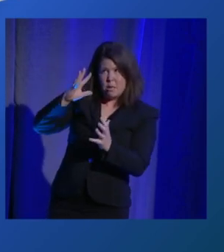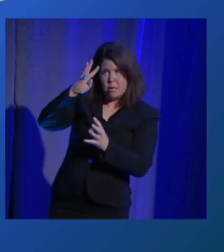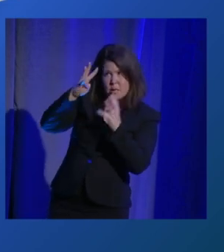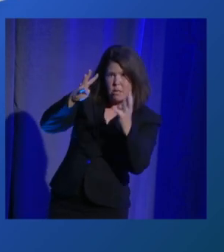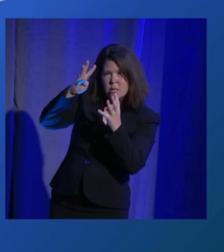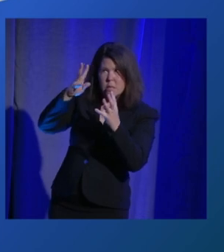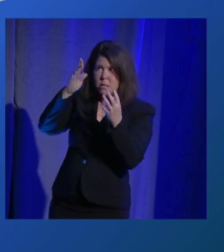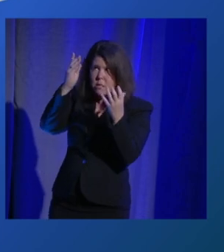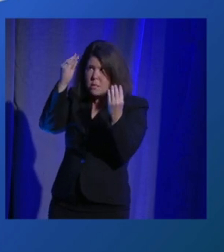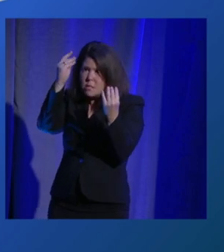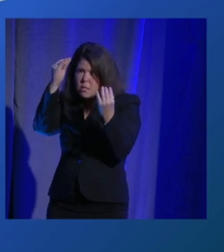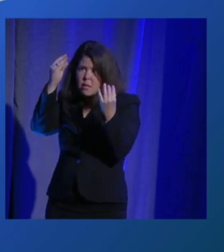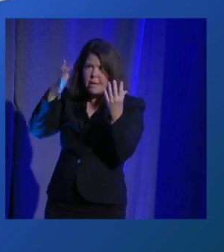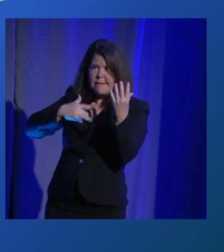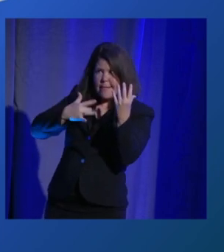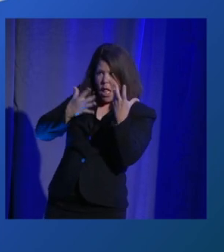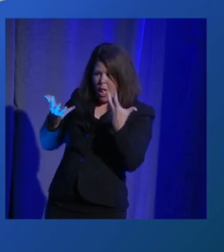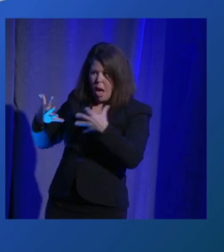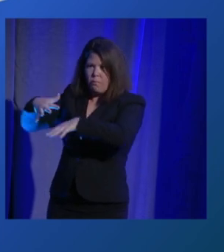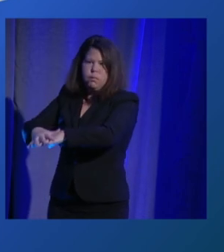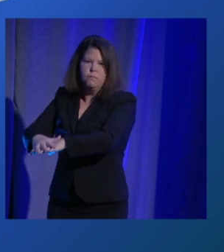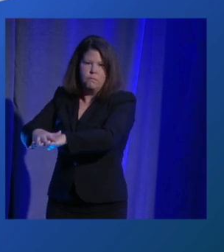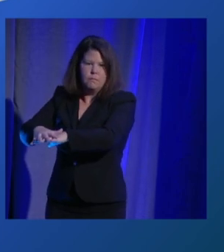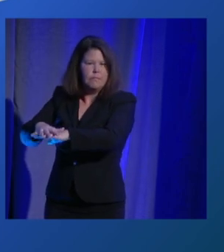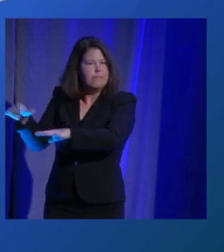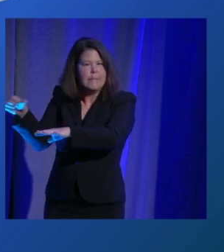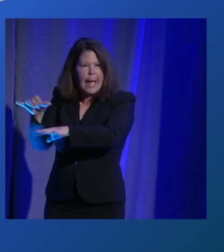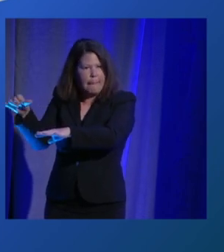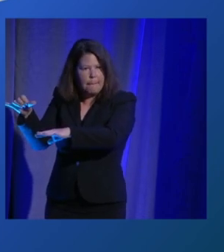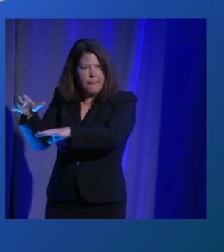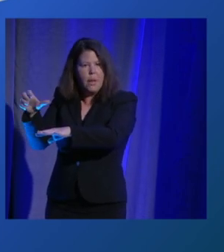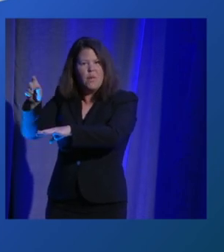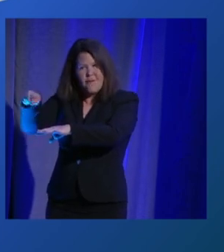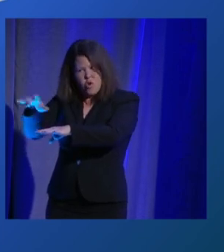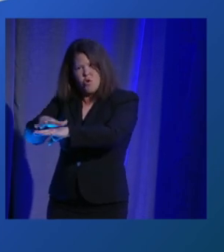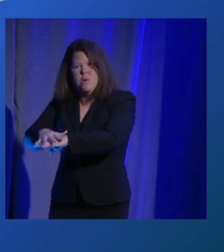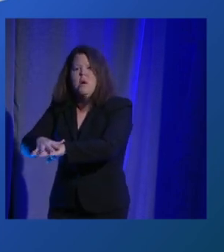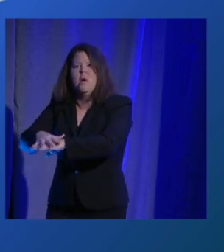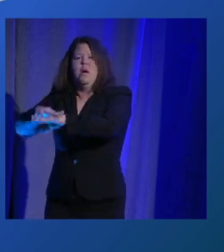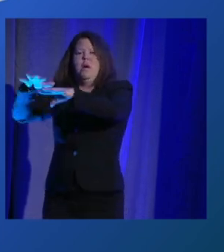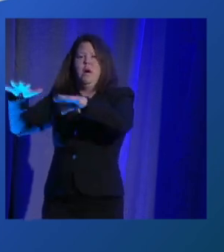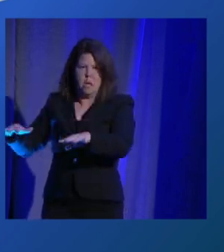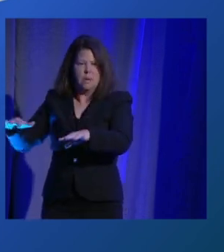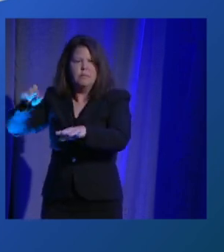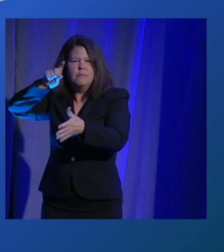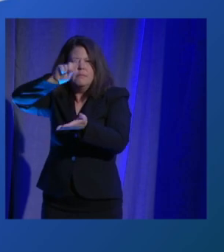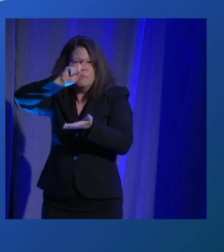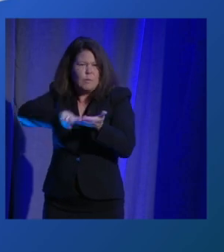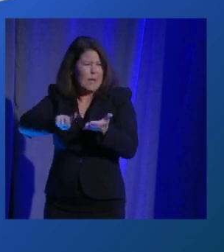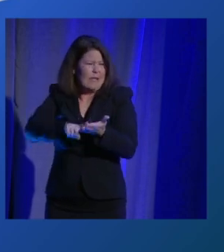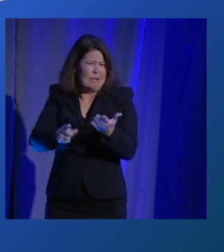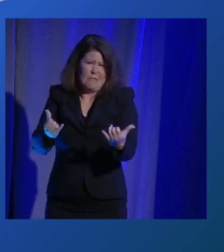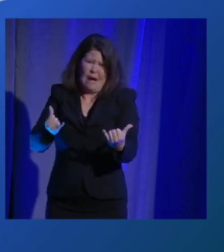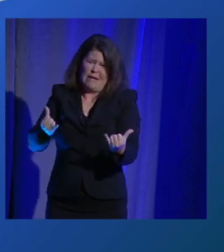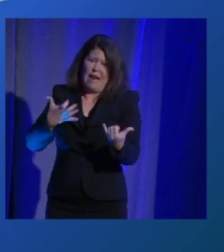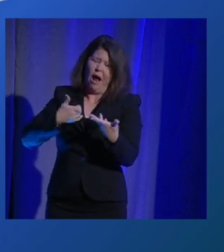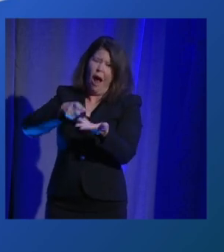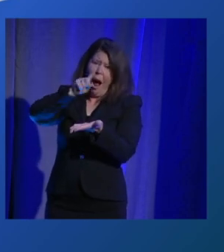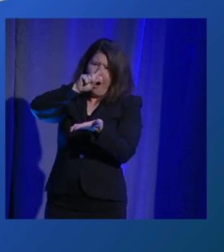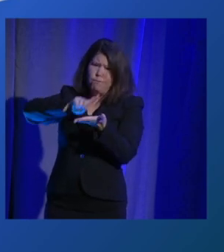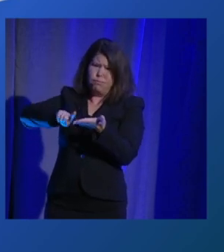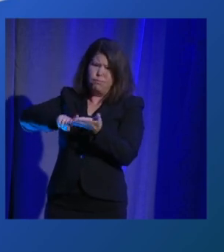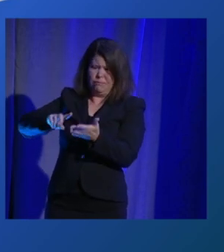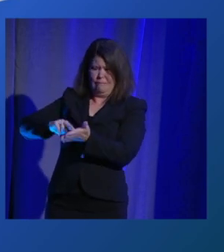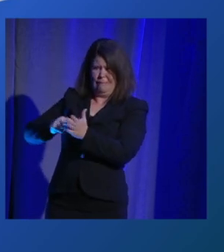particular problem so there's a whole field of research right now thinking through how do we solve and make it not